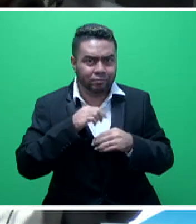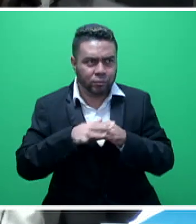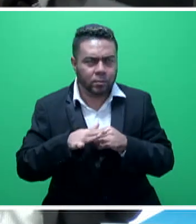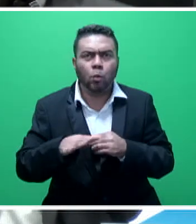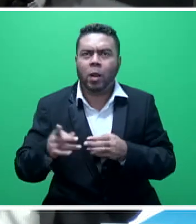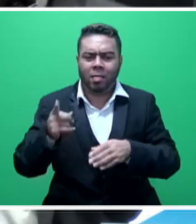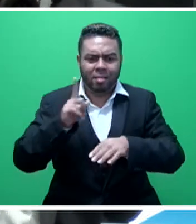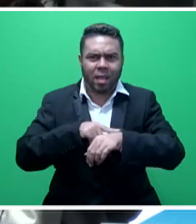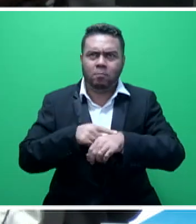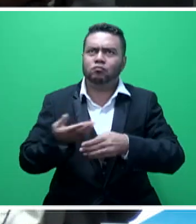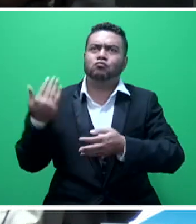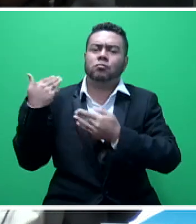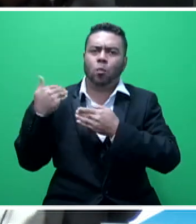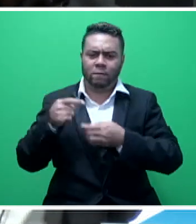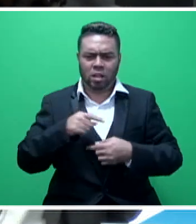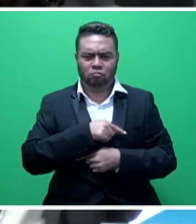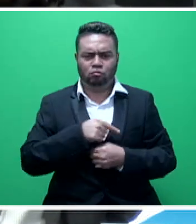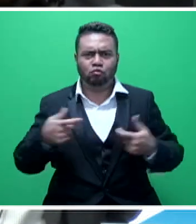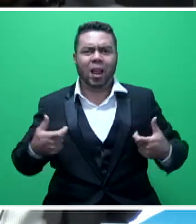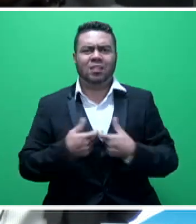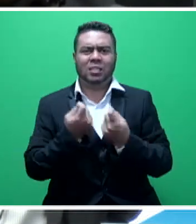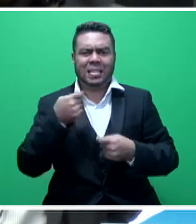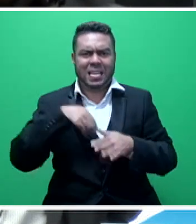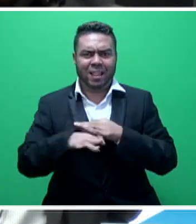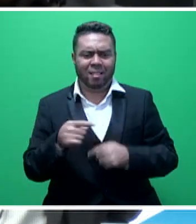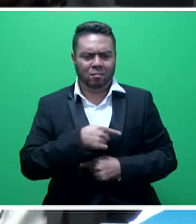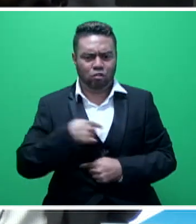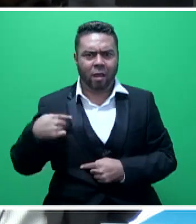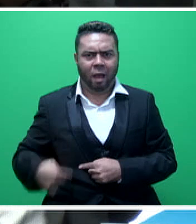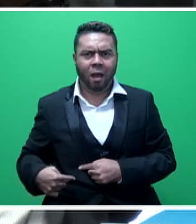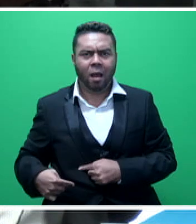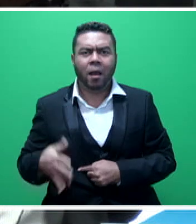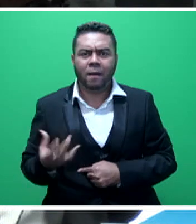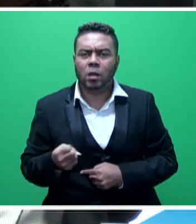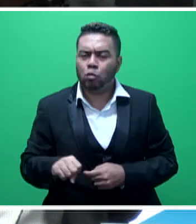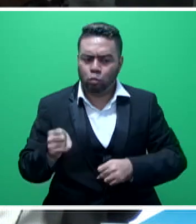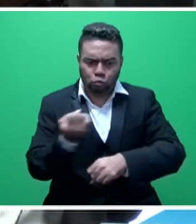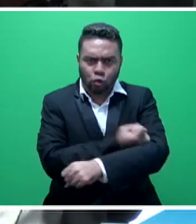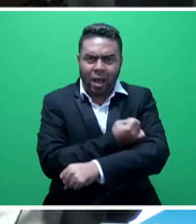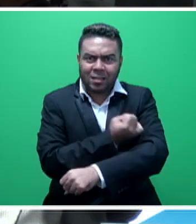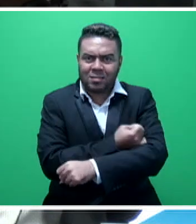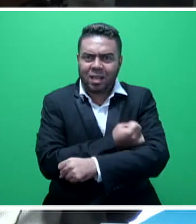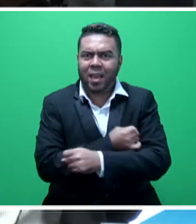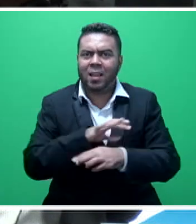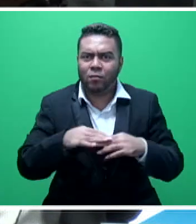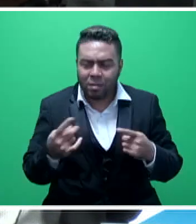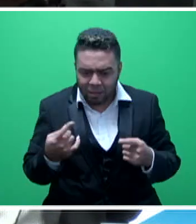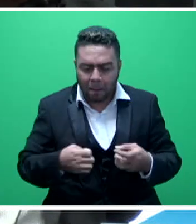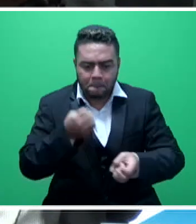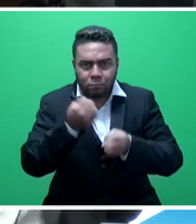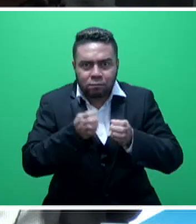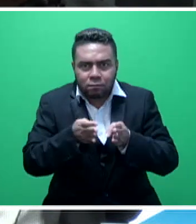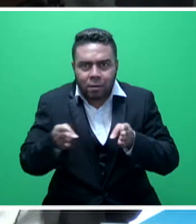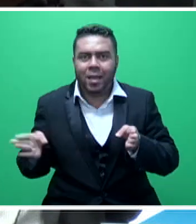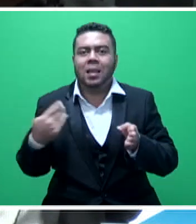there were challenges already in China, and we know that a lot of consumables and drugs that are manufactured in this place,